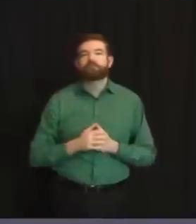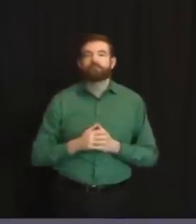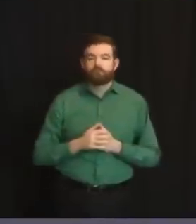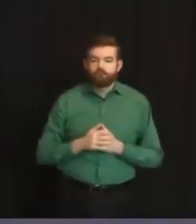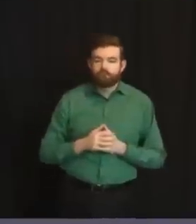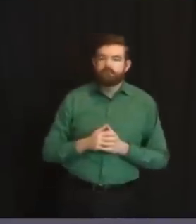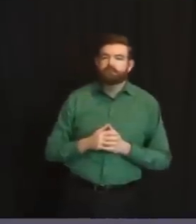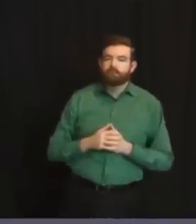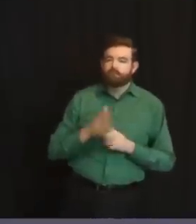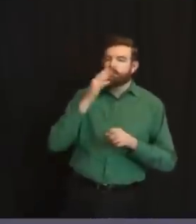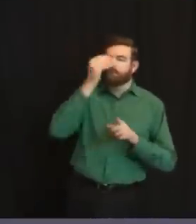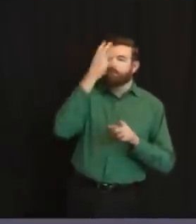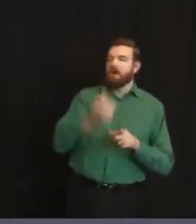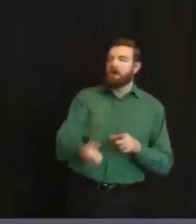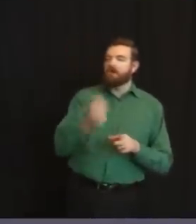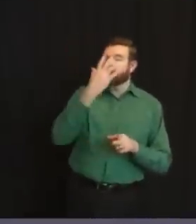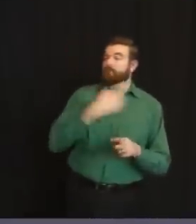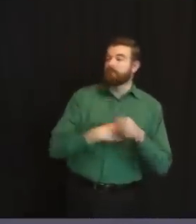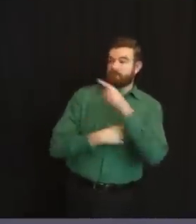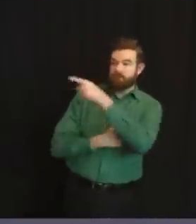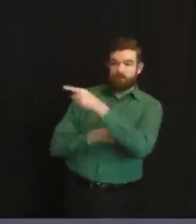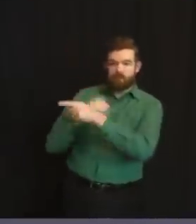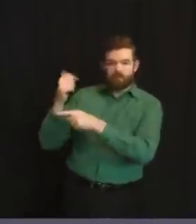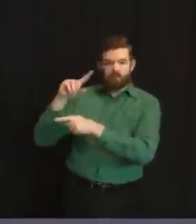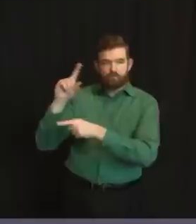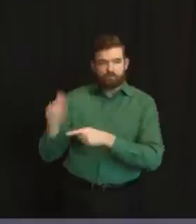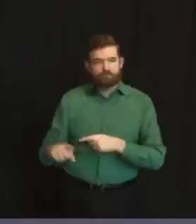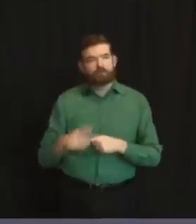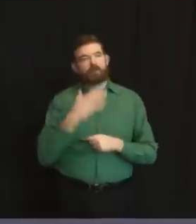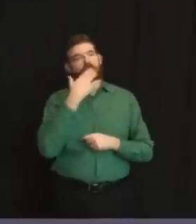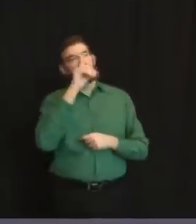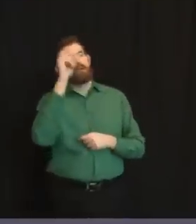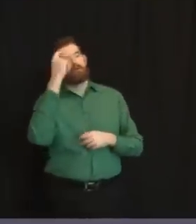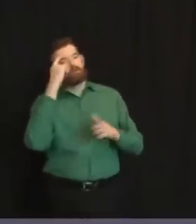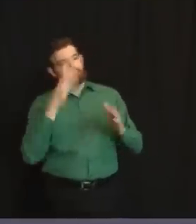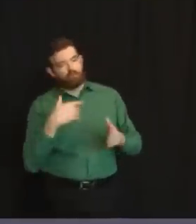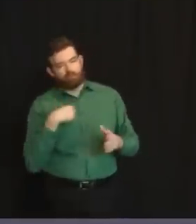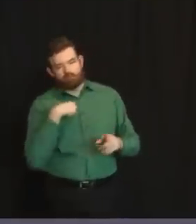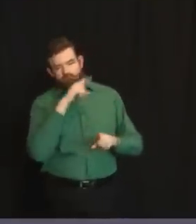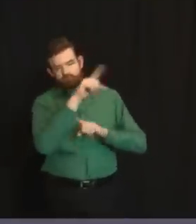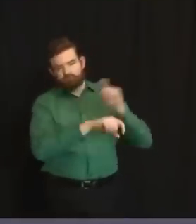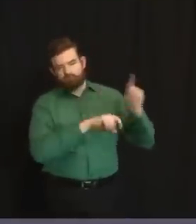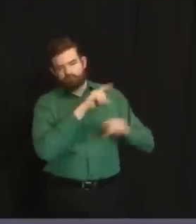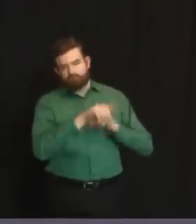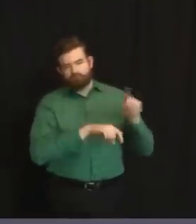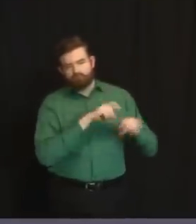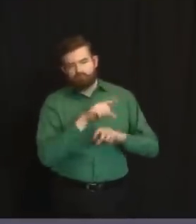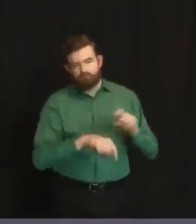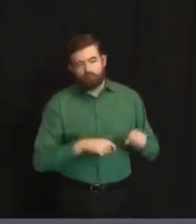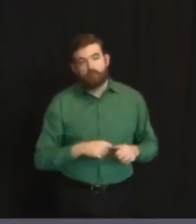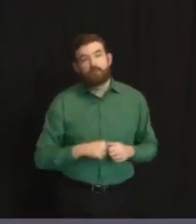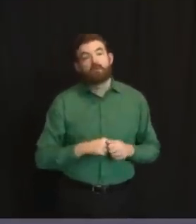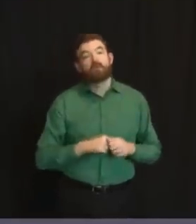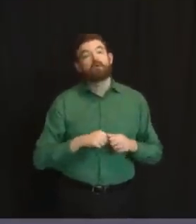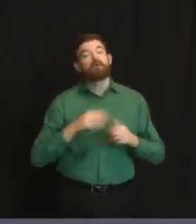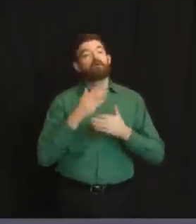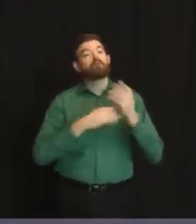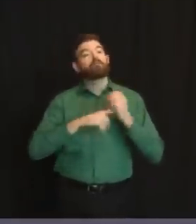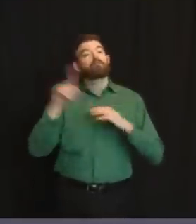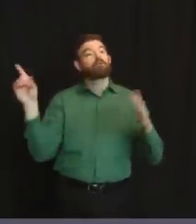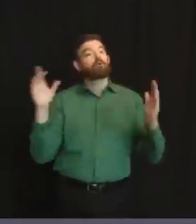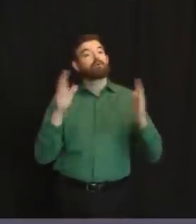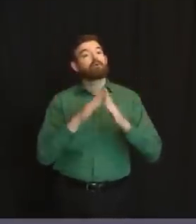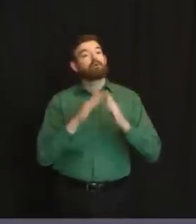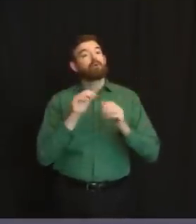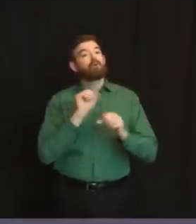afternoon. Good afternoon, Governor. Thanks for the opportunity to ask you some questions. Some cities have been furloughing workers. Wanted